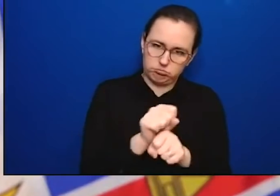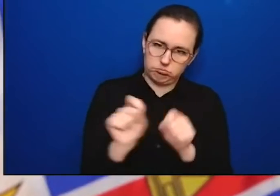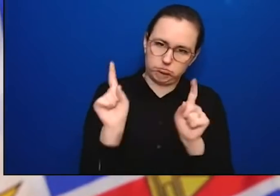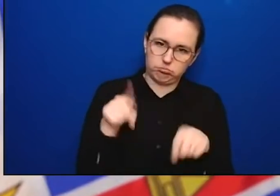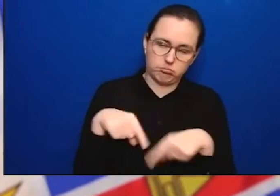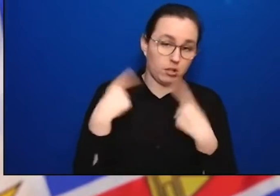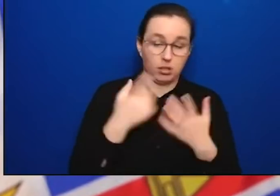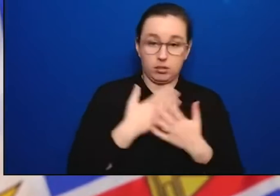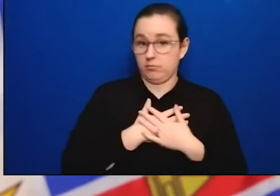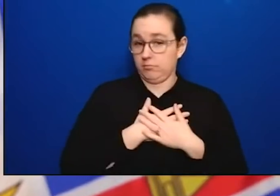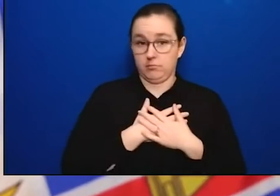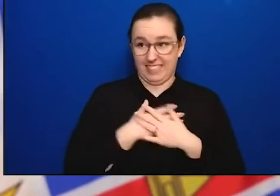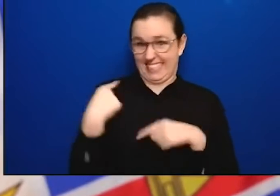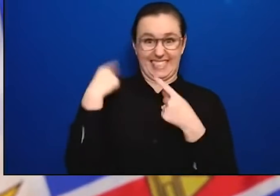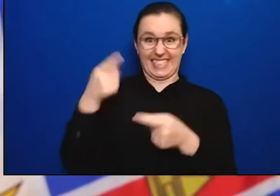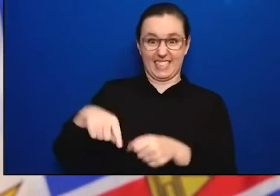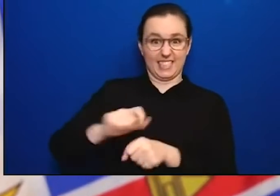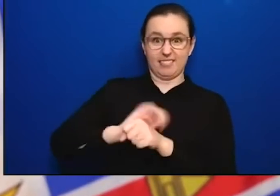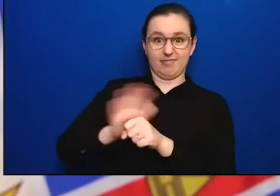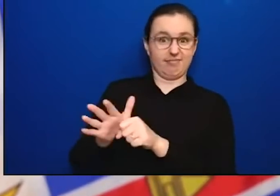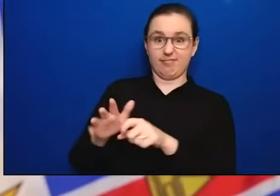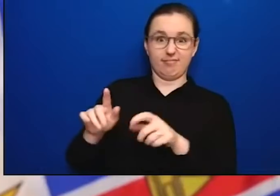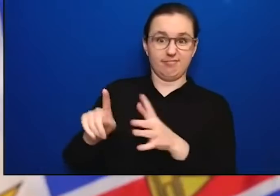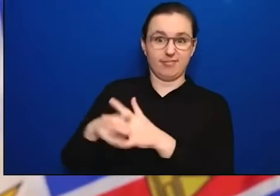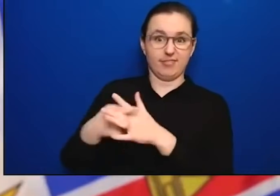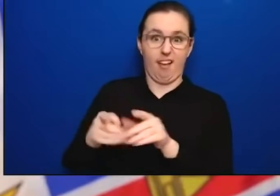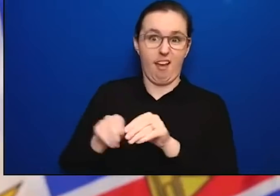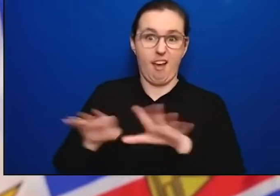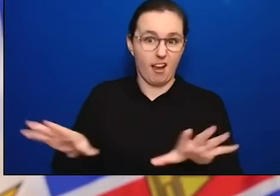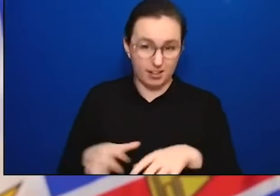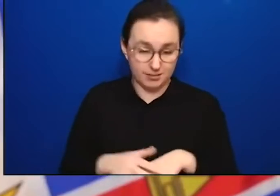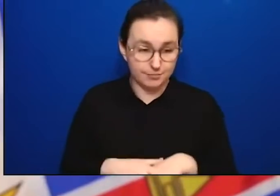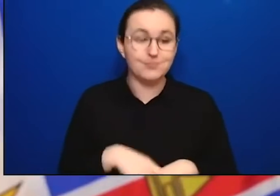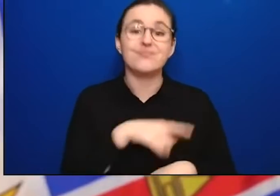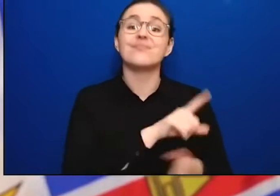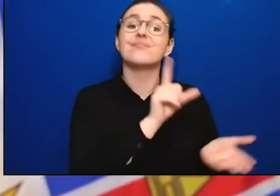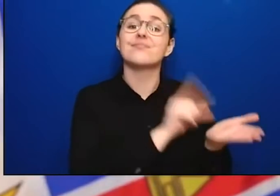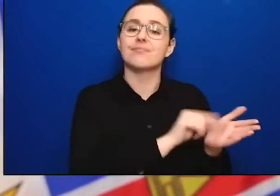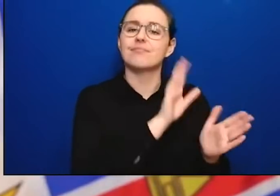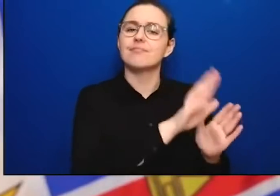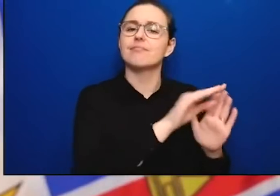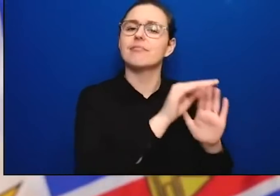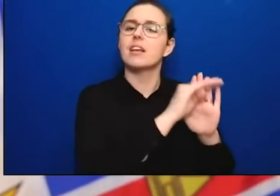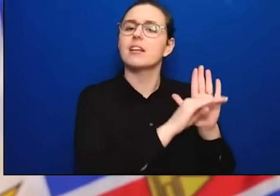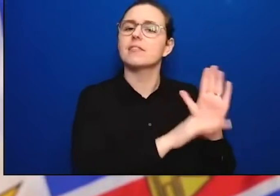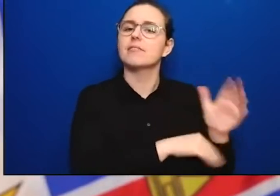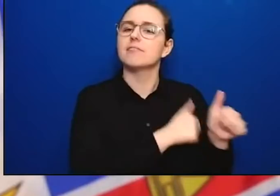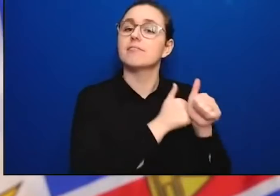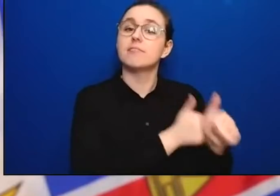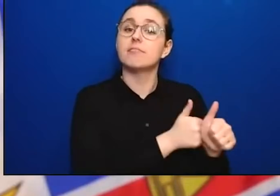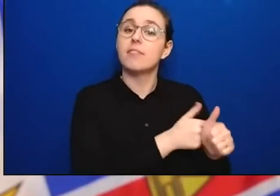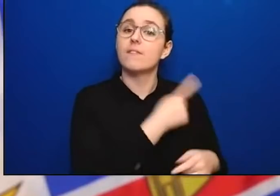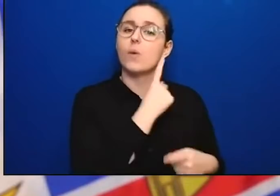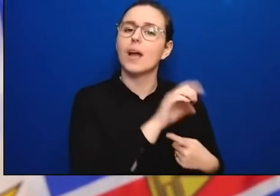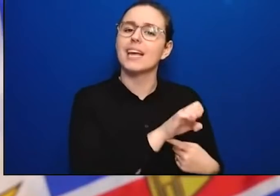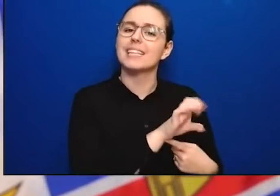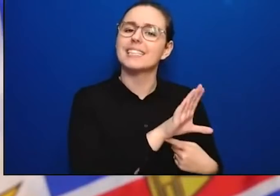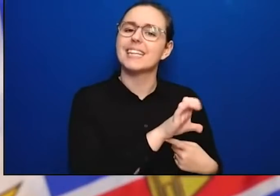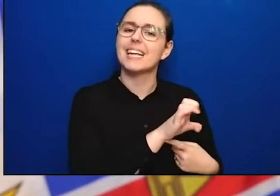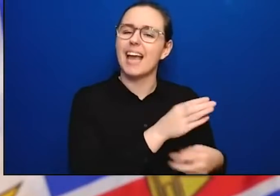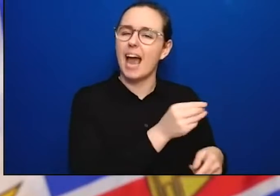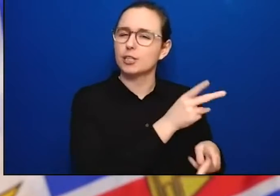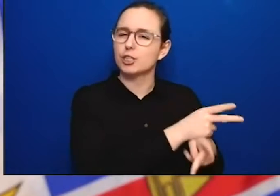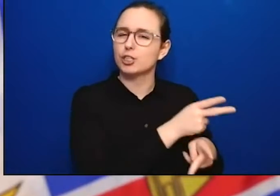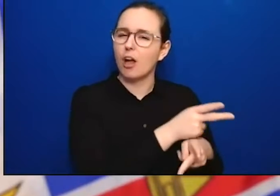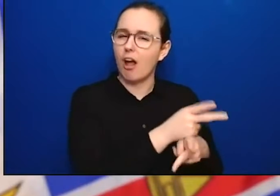through this pandemic. And I know these changes have led to lots of questions and concerns. We have last week posted the